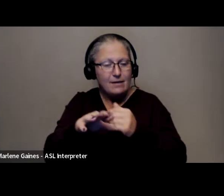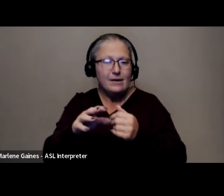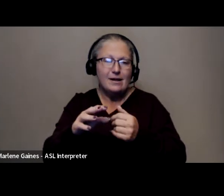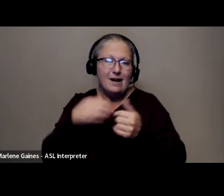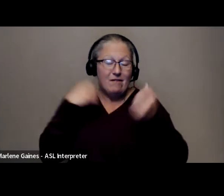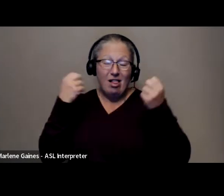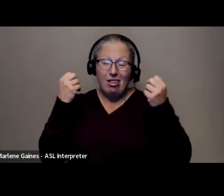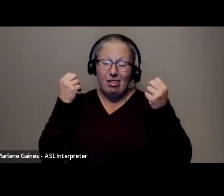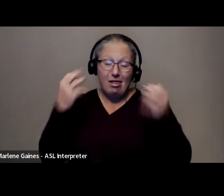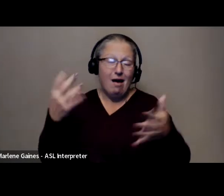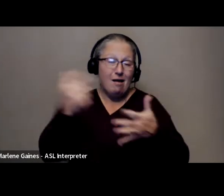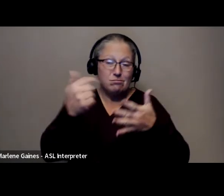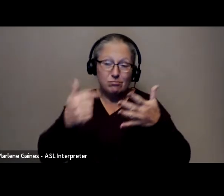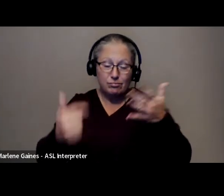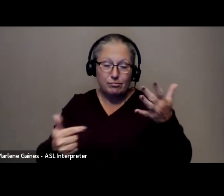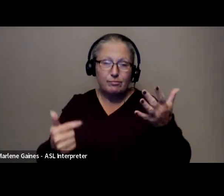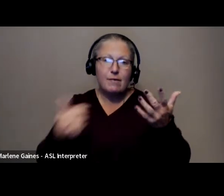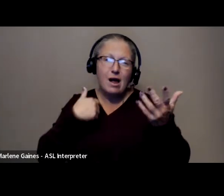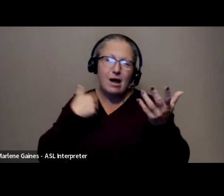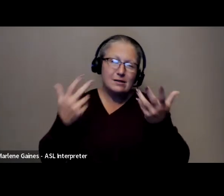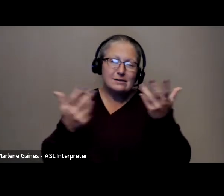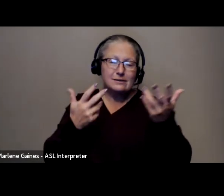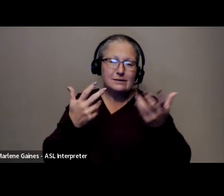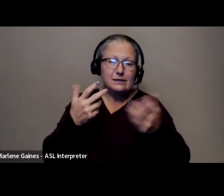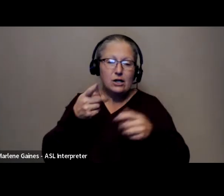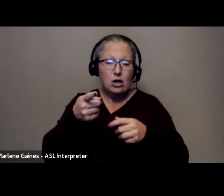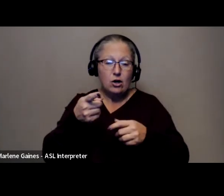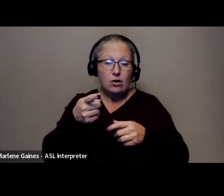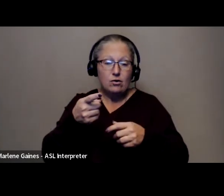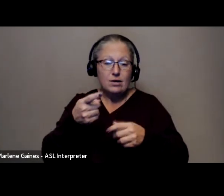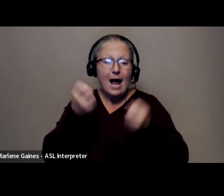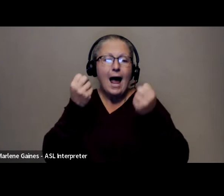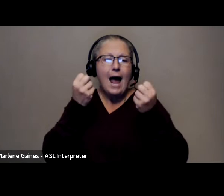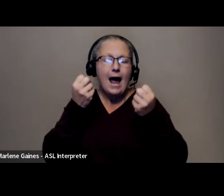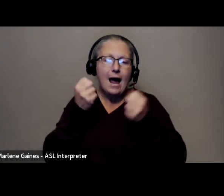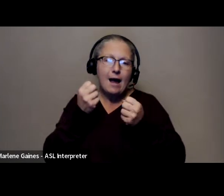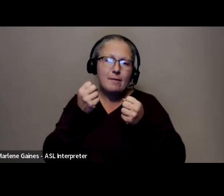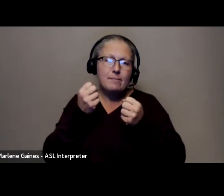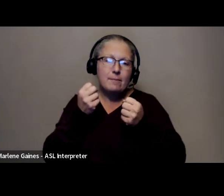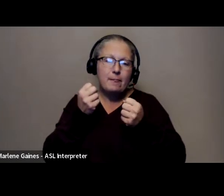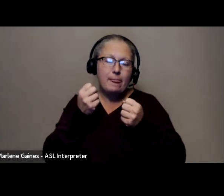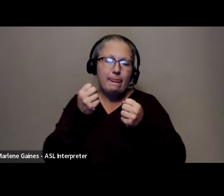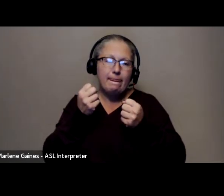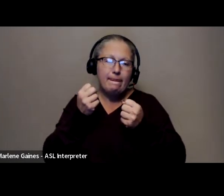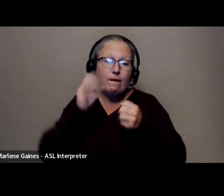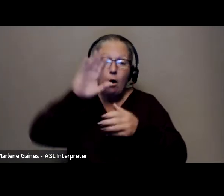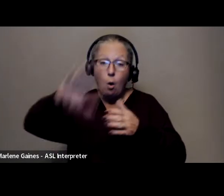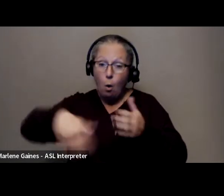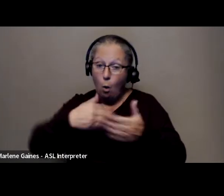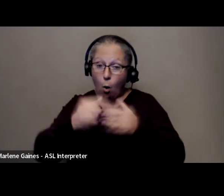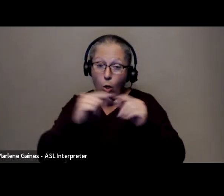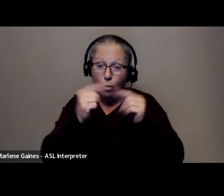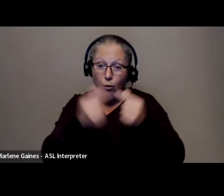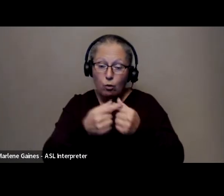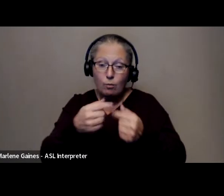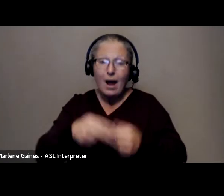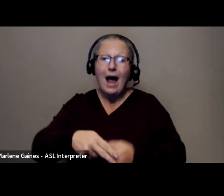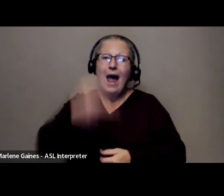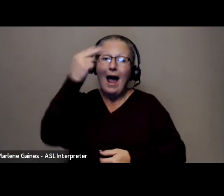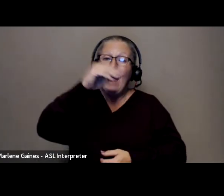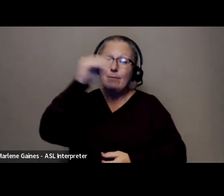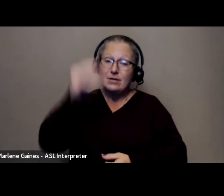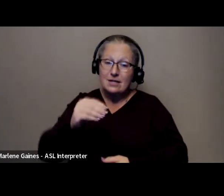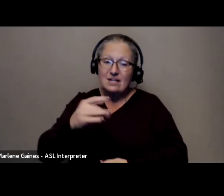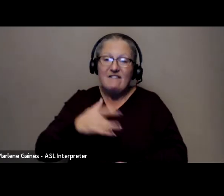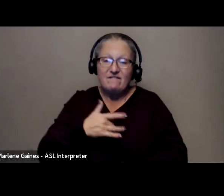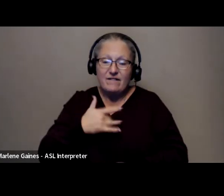a lot of things to it. I will say though, because you said, well, how many people are out there? All of the groups, there's high percentages that